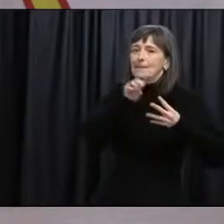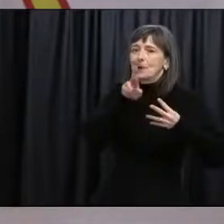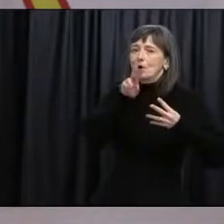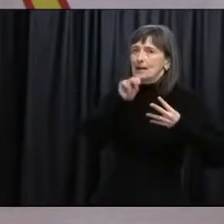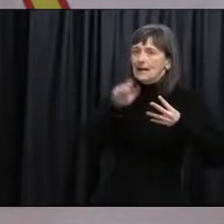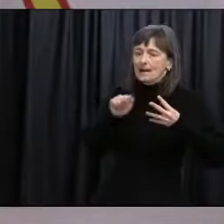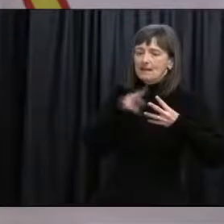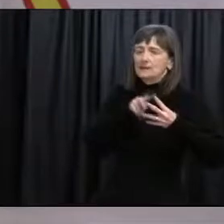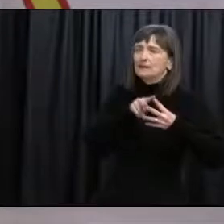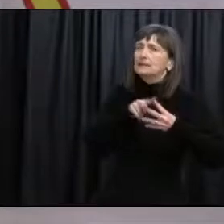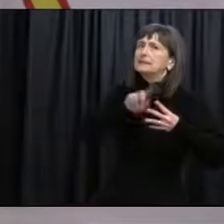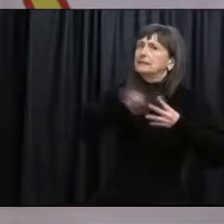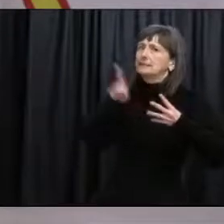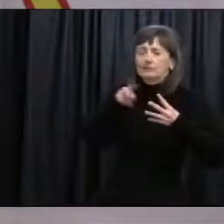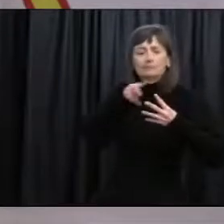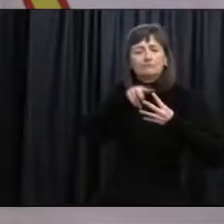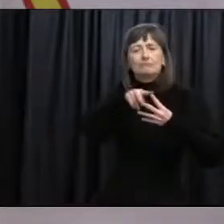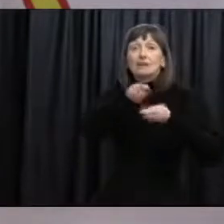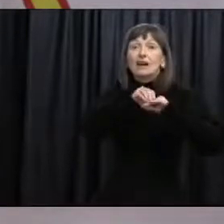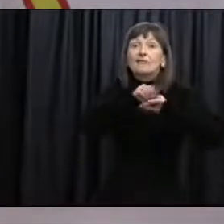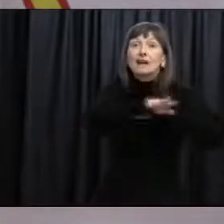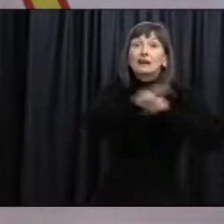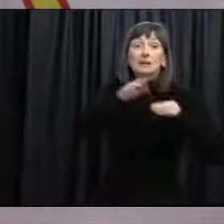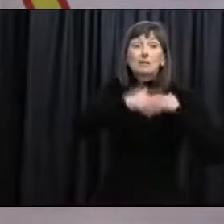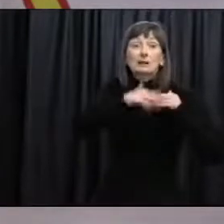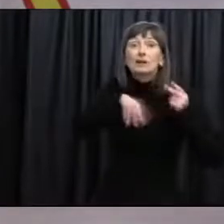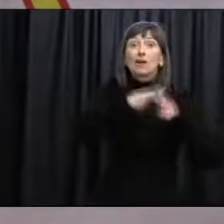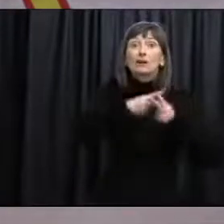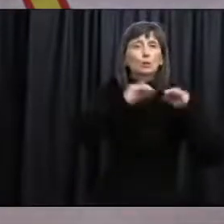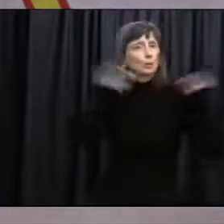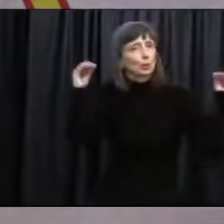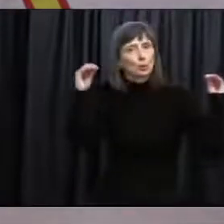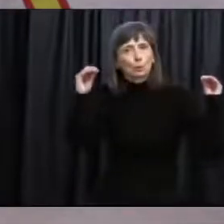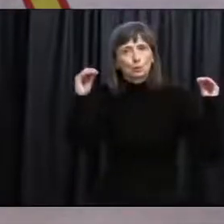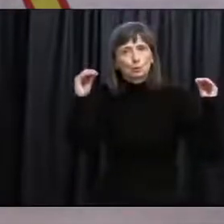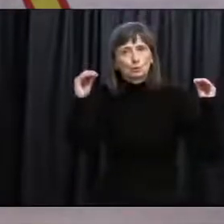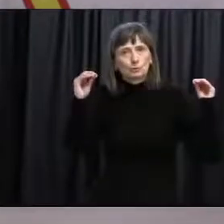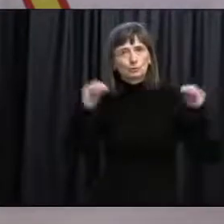mRNA vaccines and this condition that have been reported.